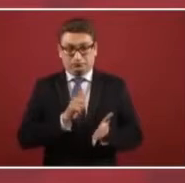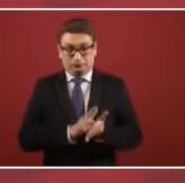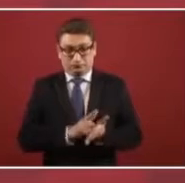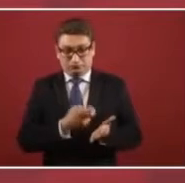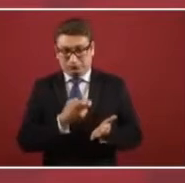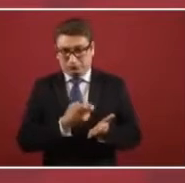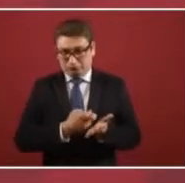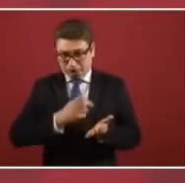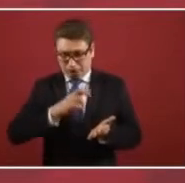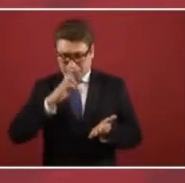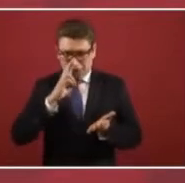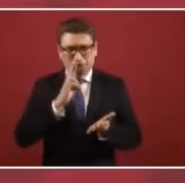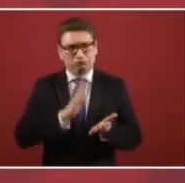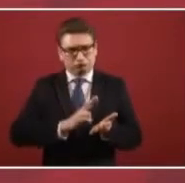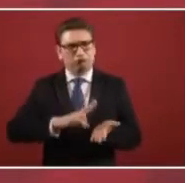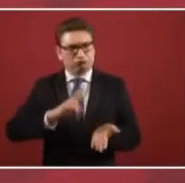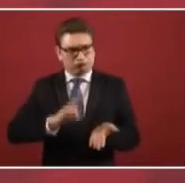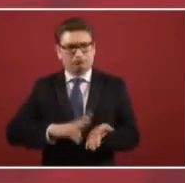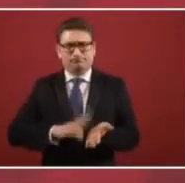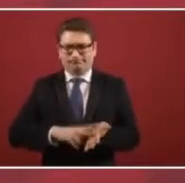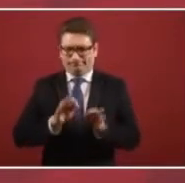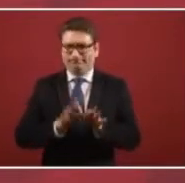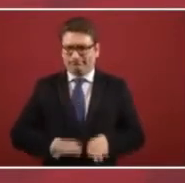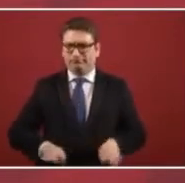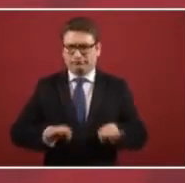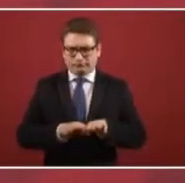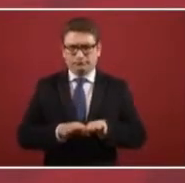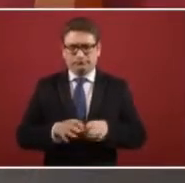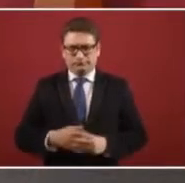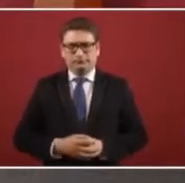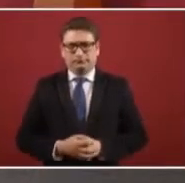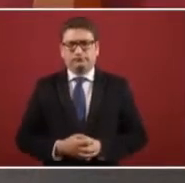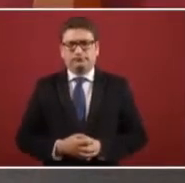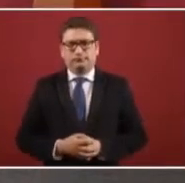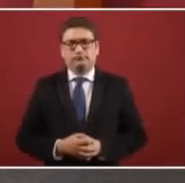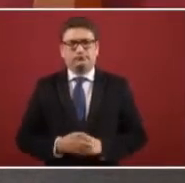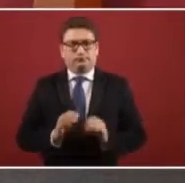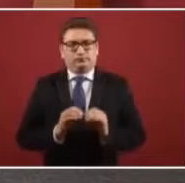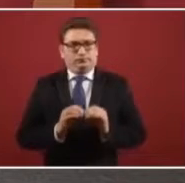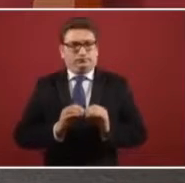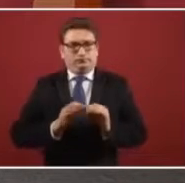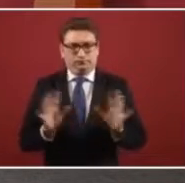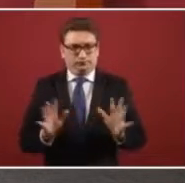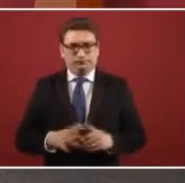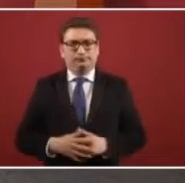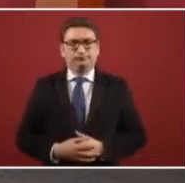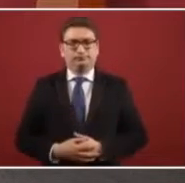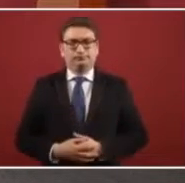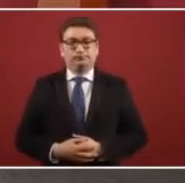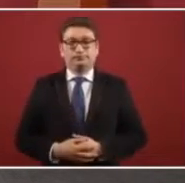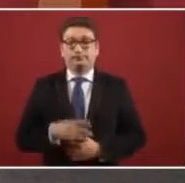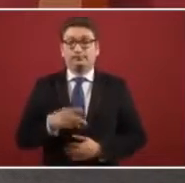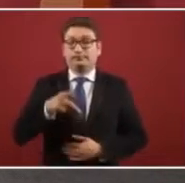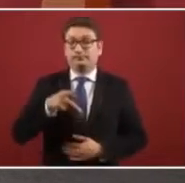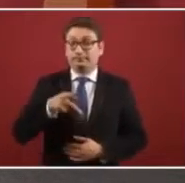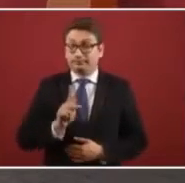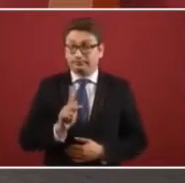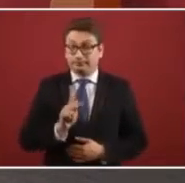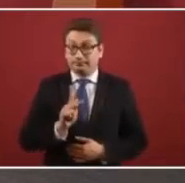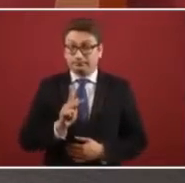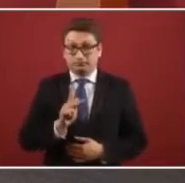that you need to make legal things value and to stay on the side of the